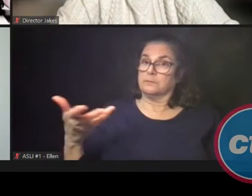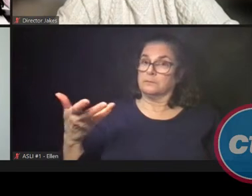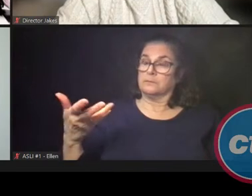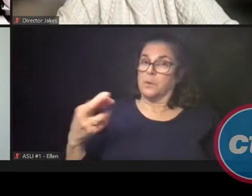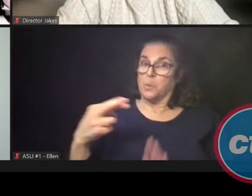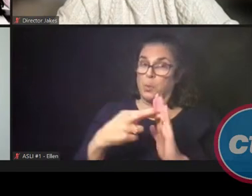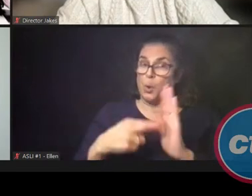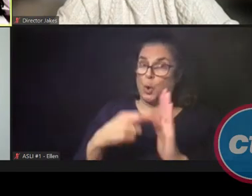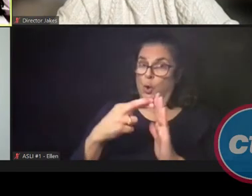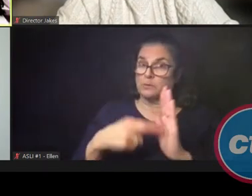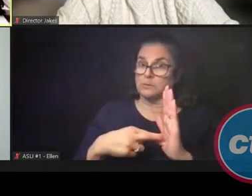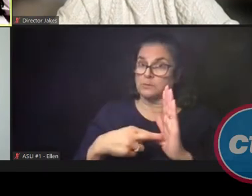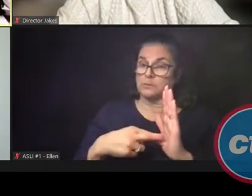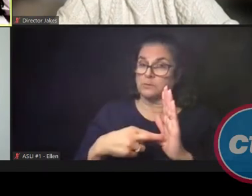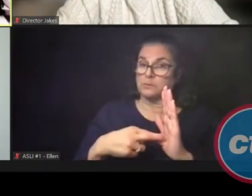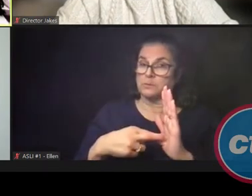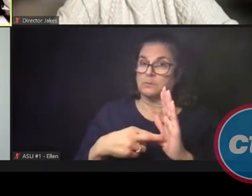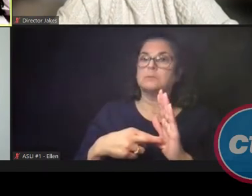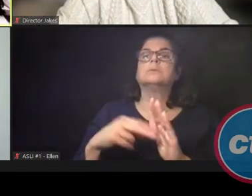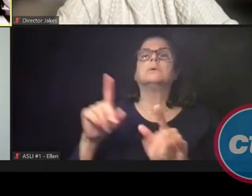rule? I mean, Mr. Chairman,